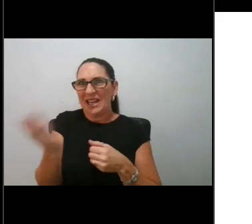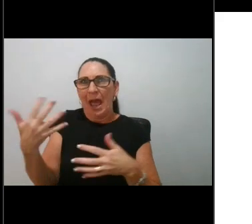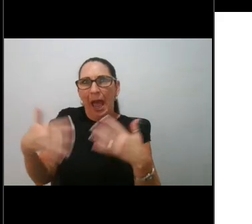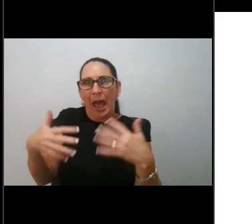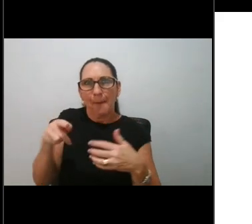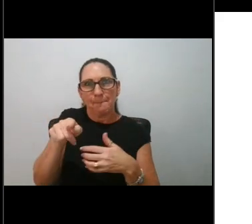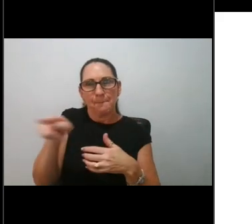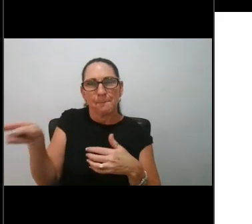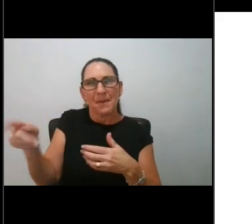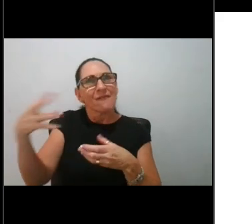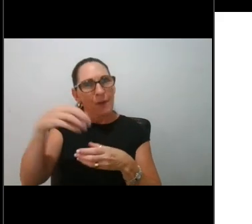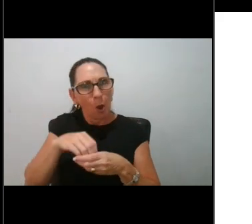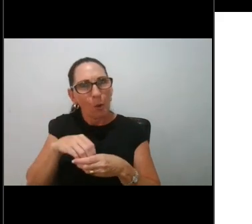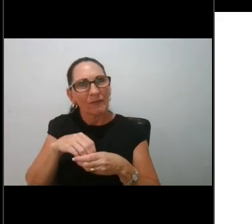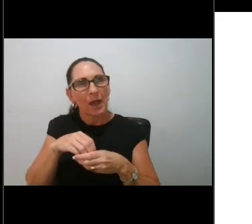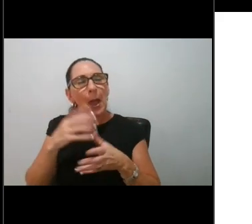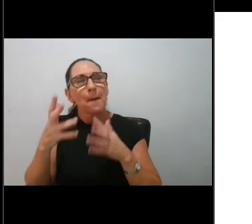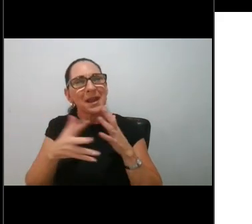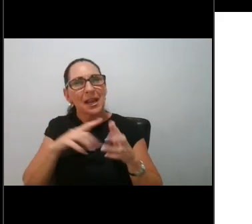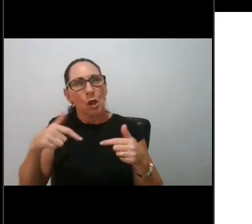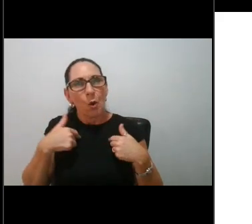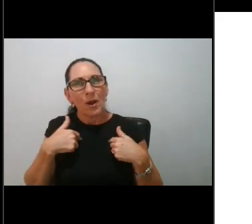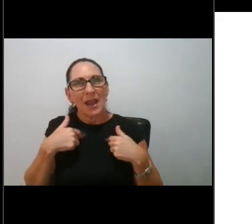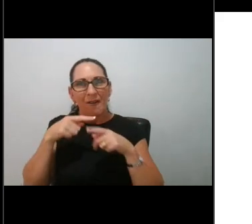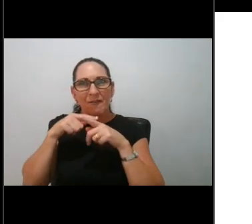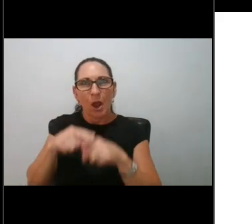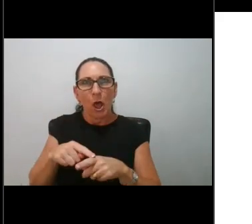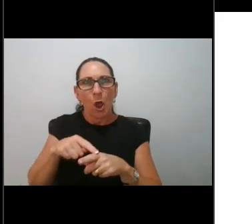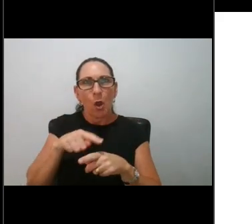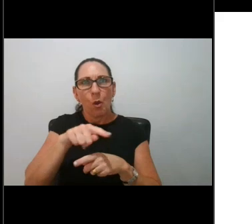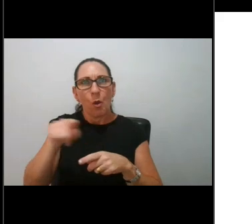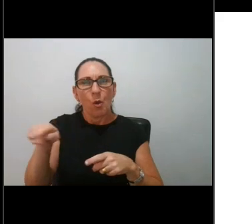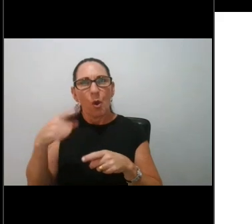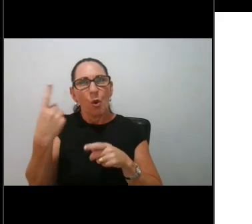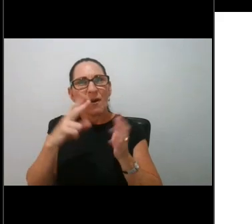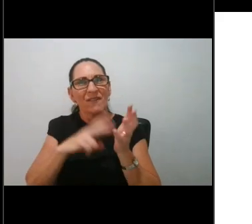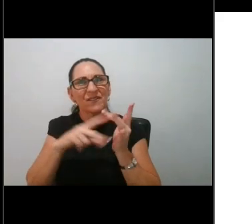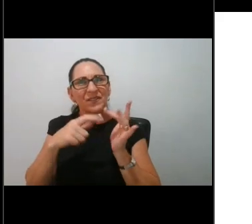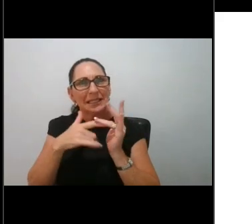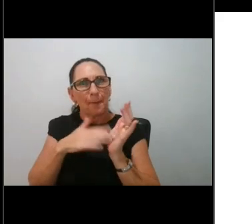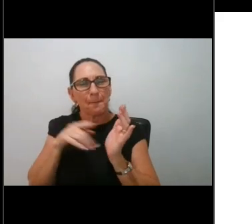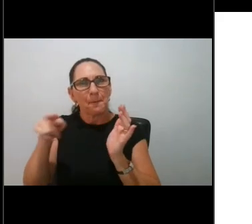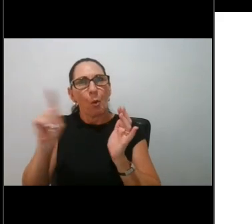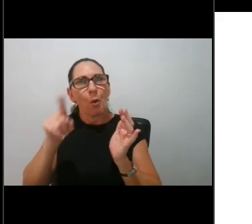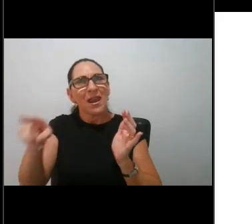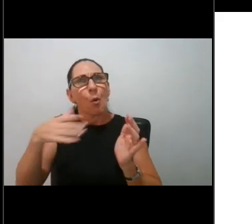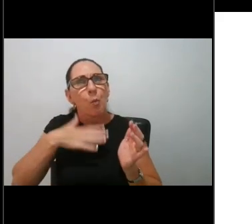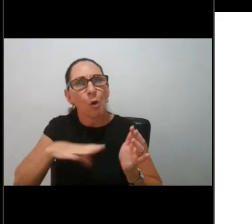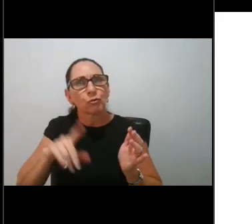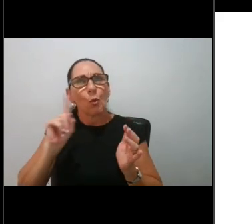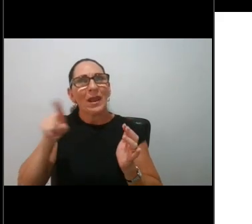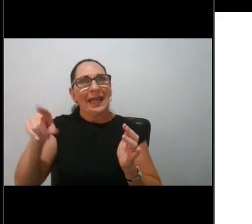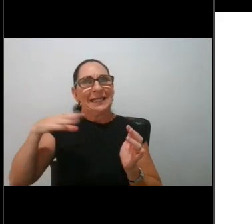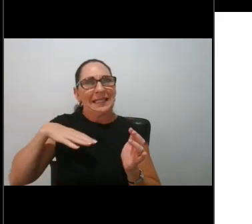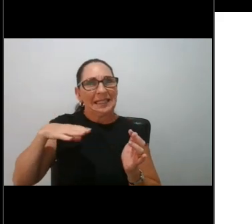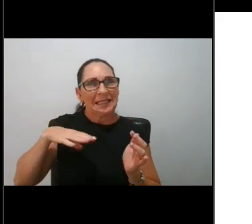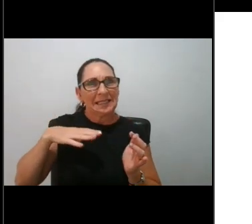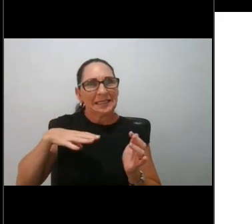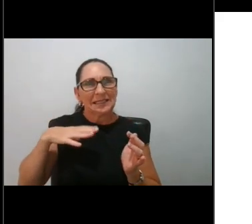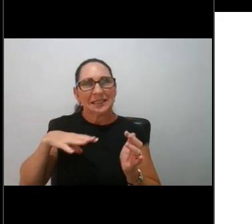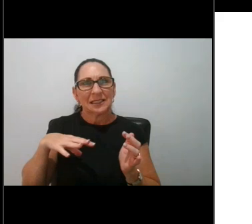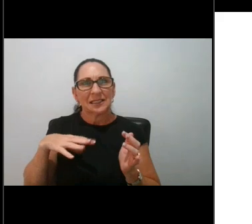absolutely designed around the needs and wishes of the person harmed or the victim. So we talk to people about what are your justice needs? What are